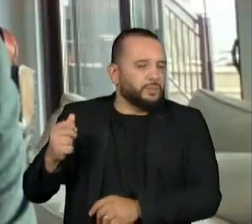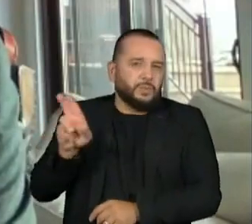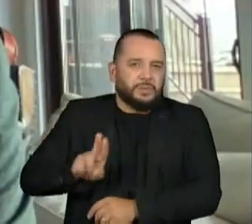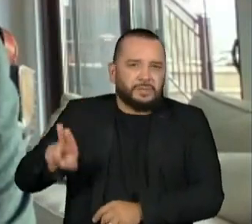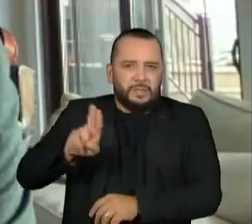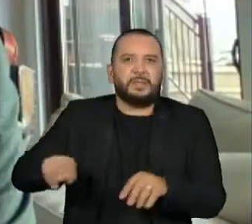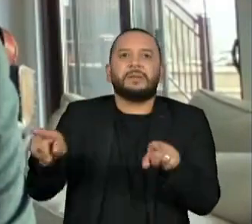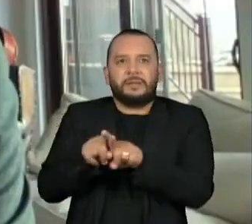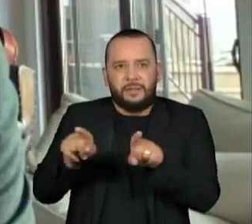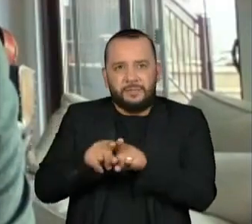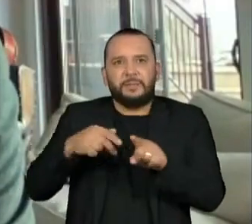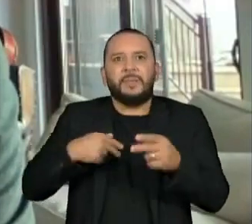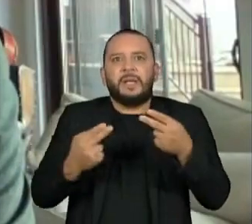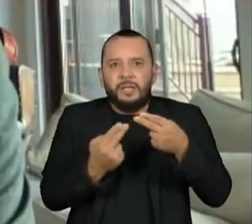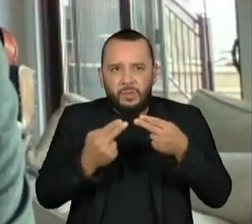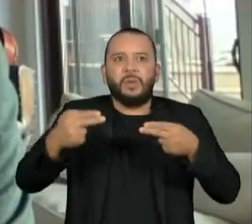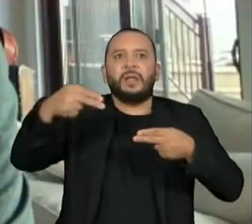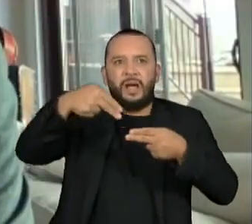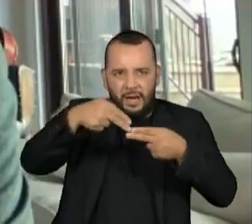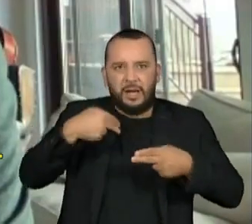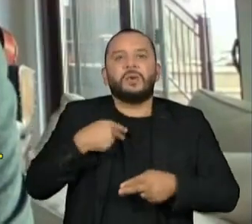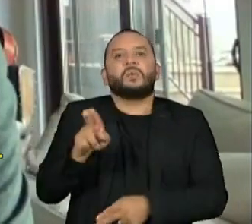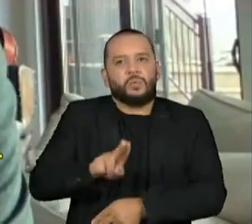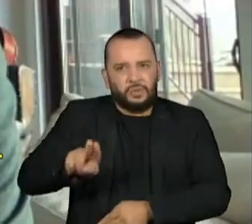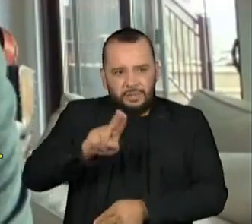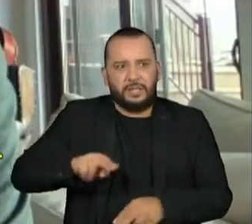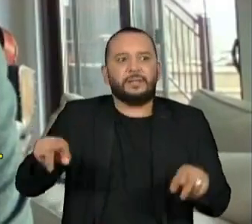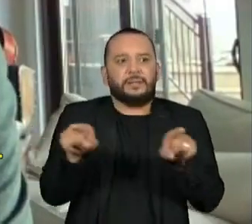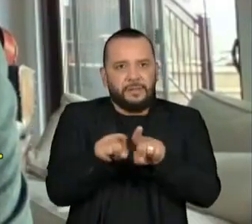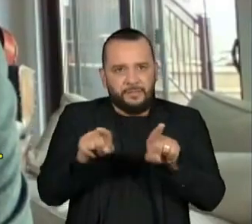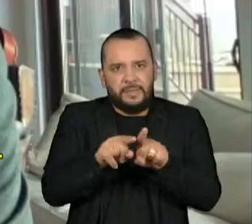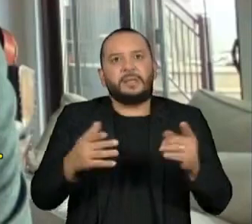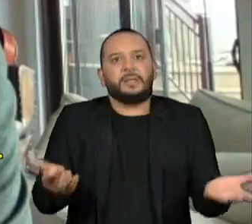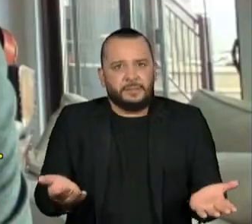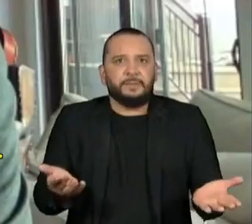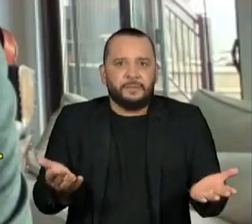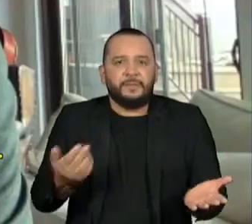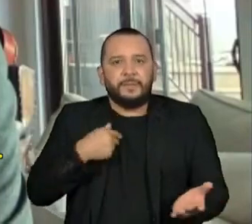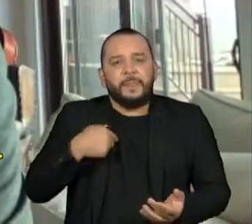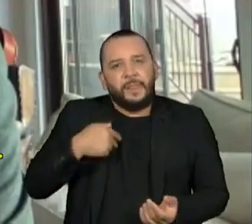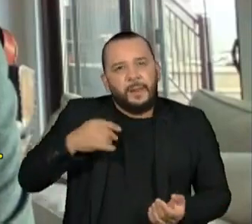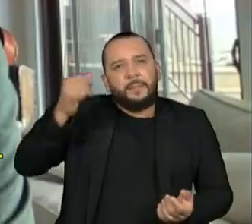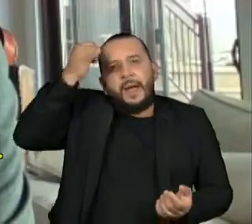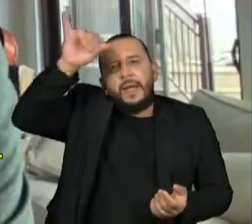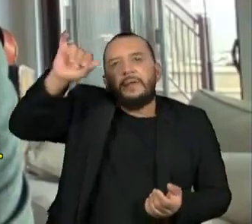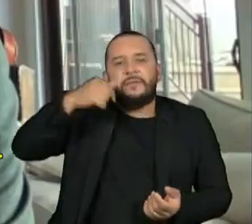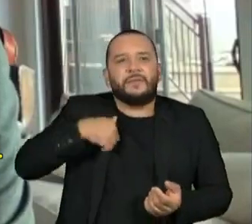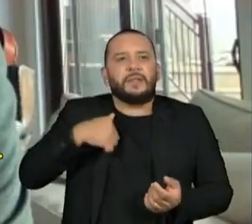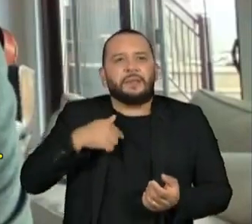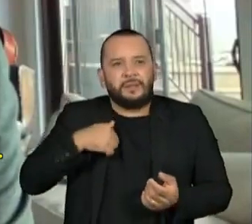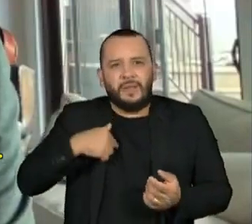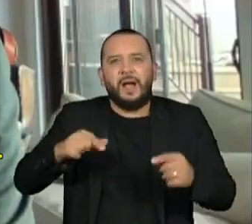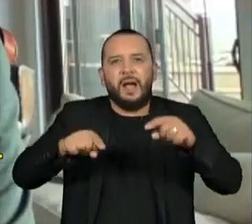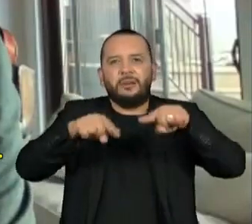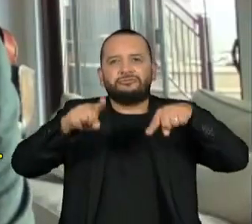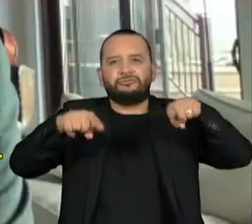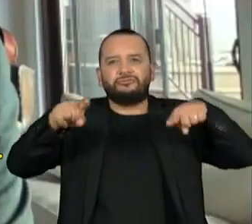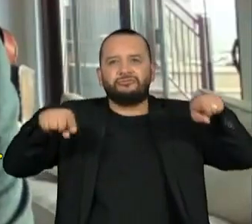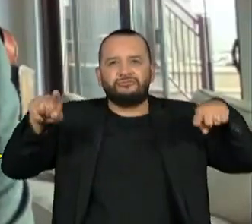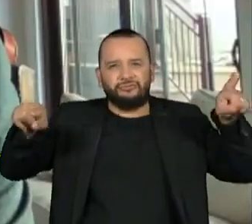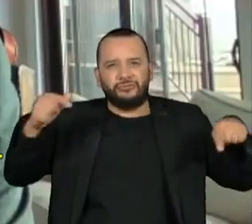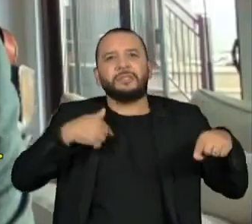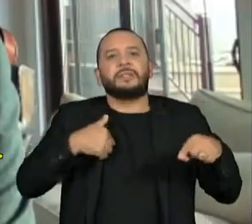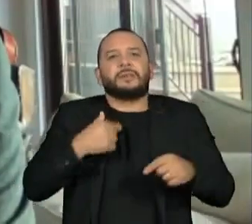nuclear power for the foreseeable future to avoid having terrible volatility in energy supplies